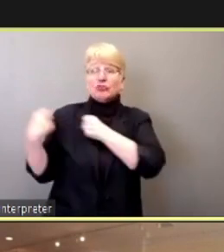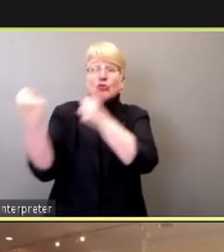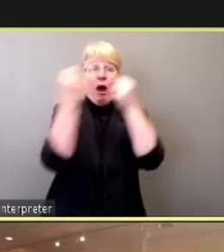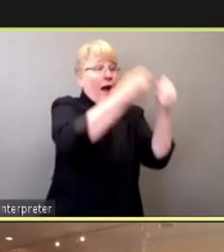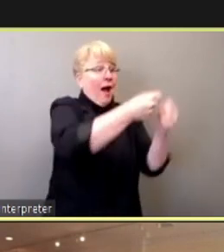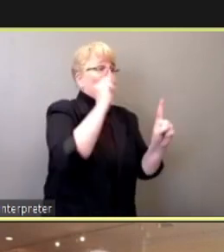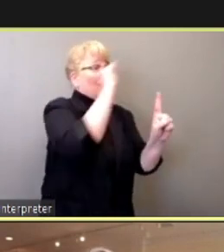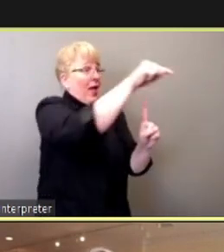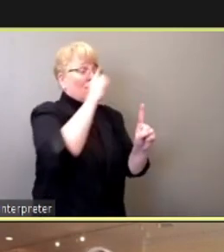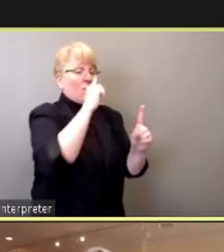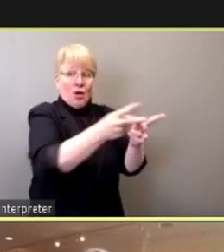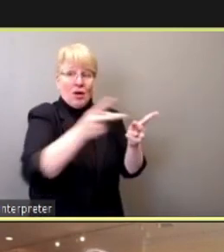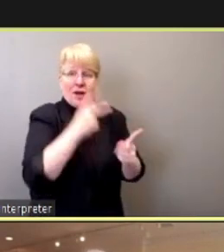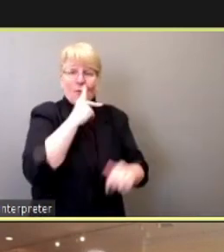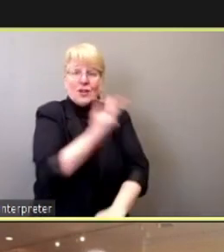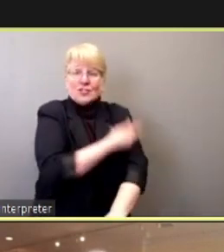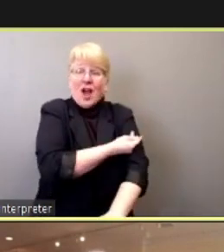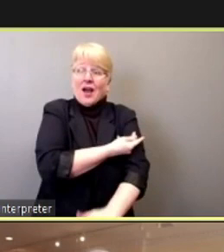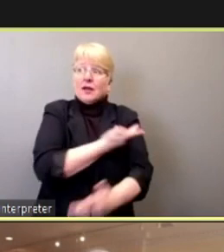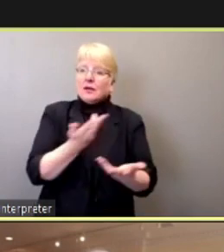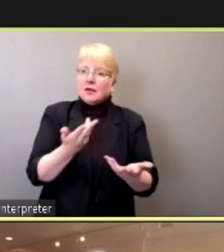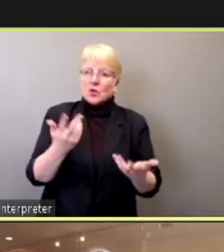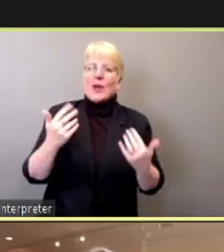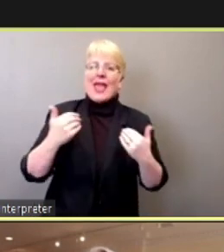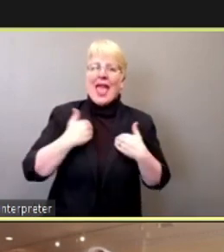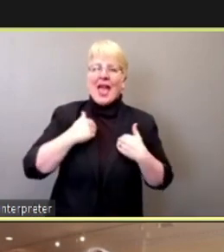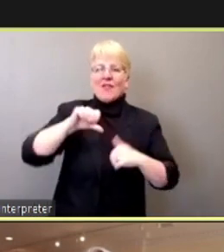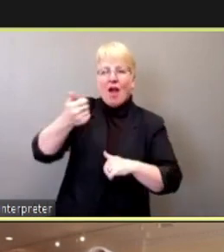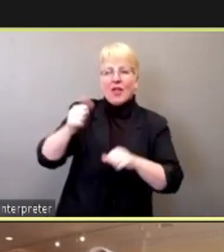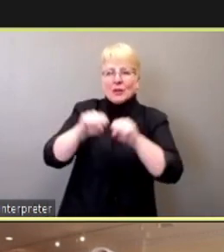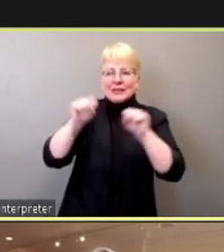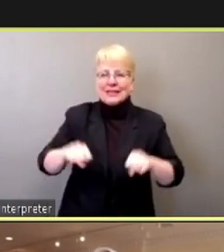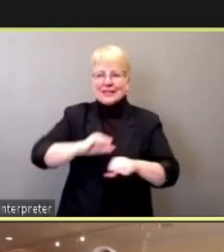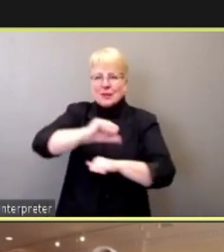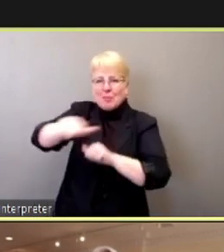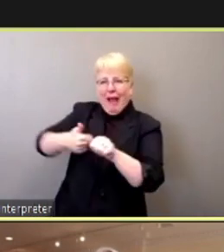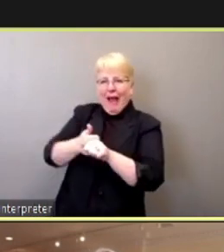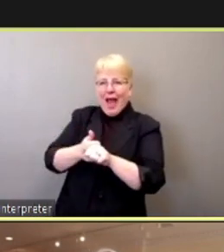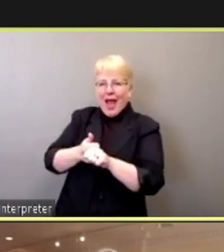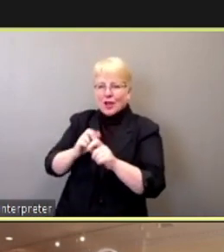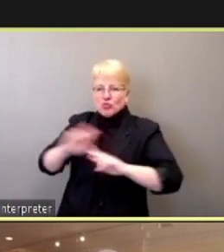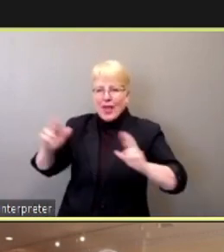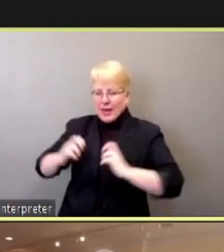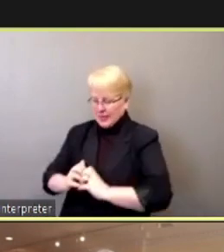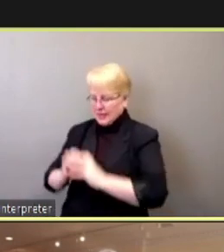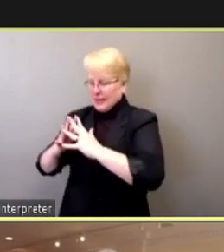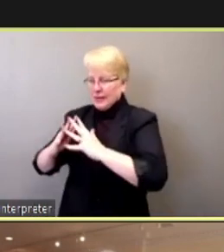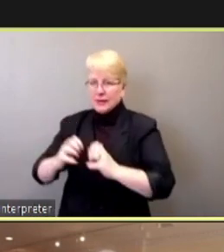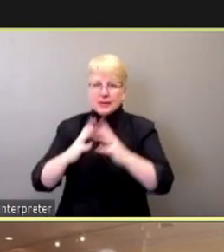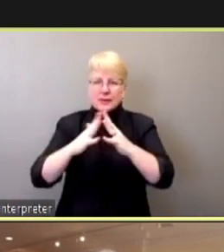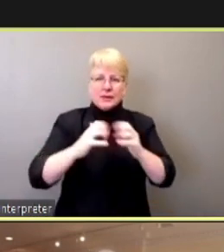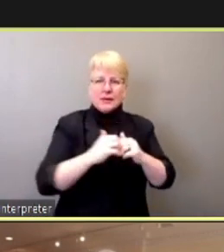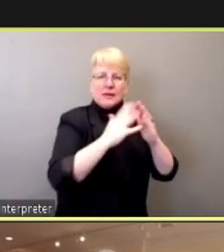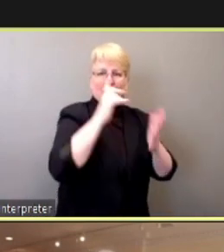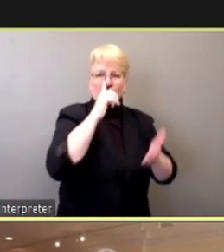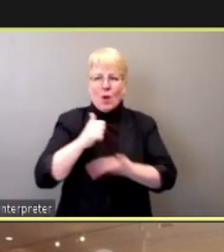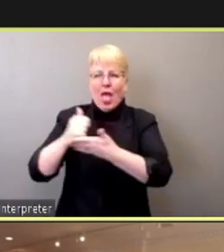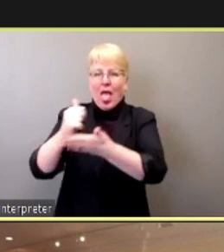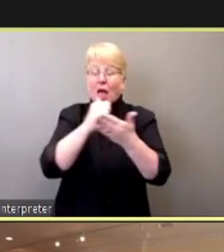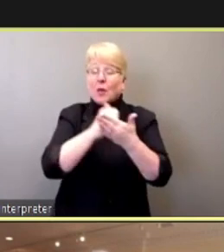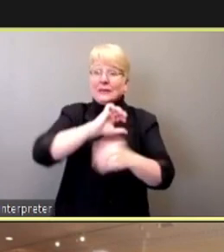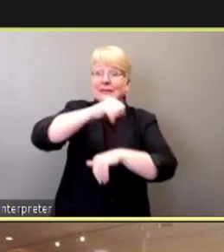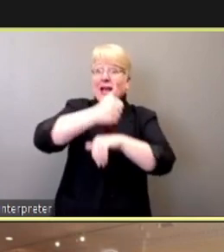So we have all of those systems that are robustly ramping up so that we can do that, including doing specialized